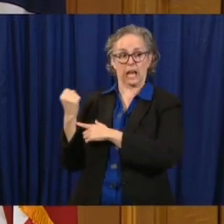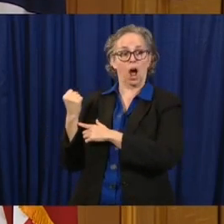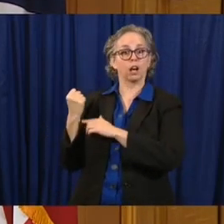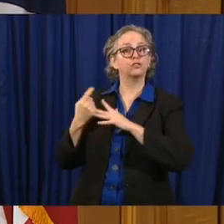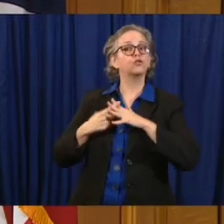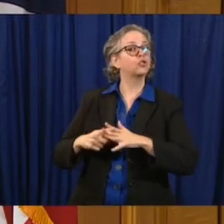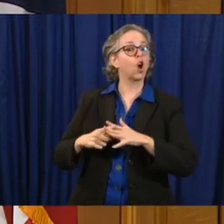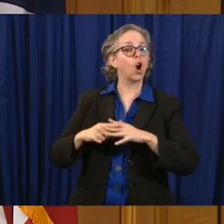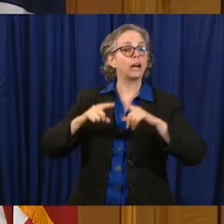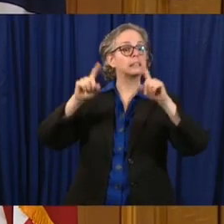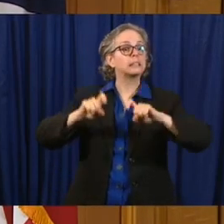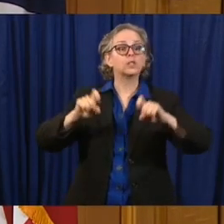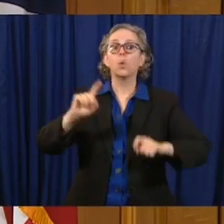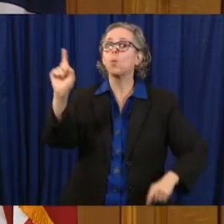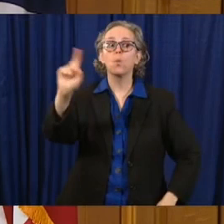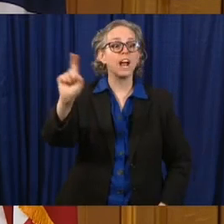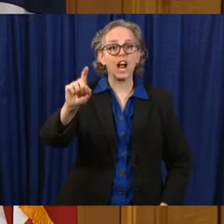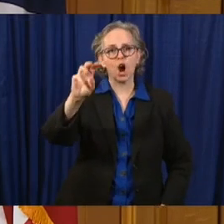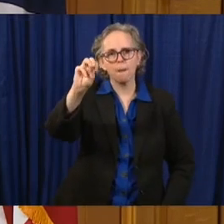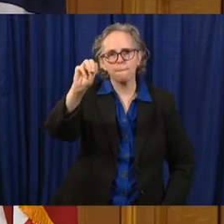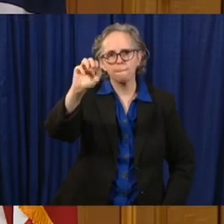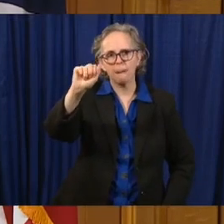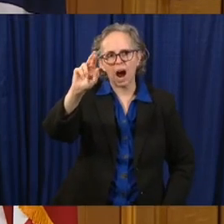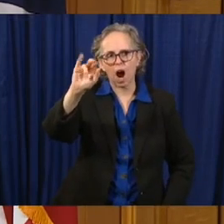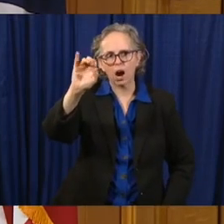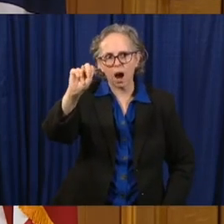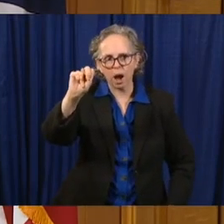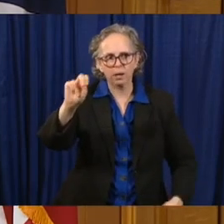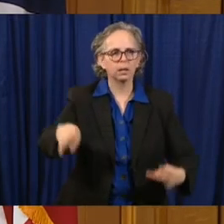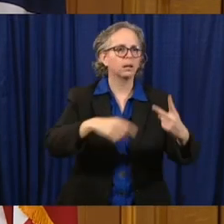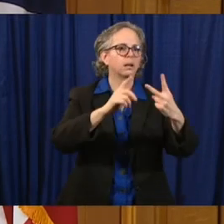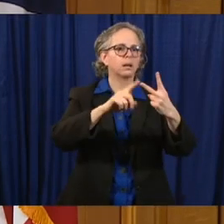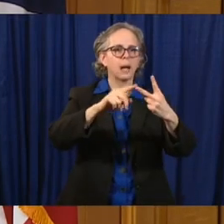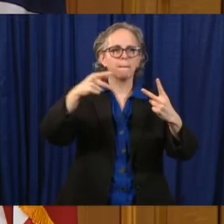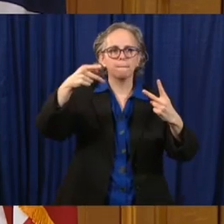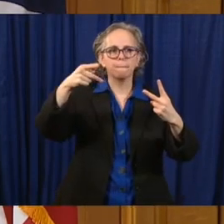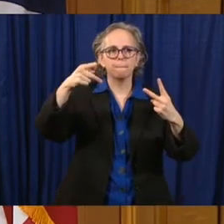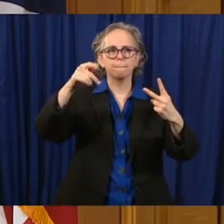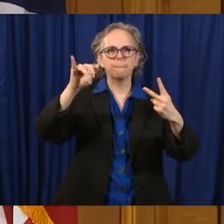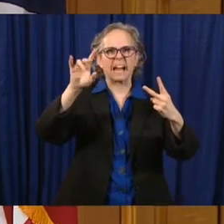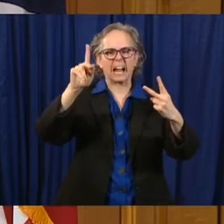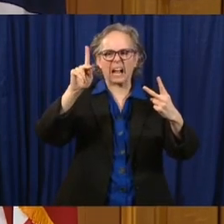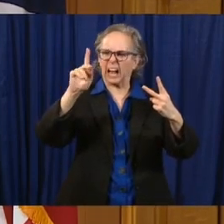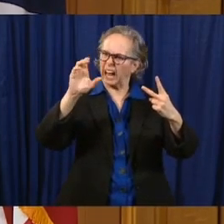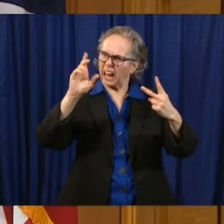testing started Saturday, is continuing today.